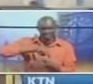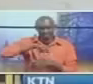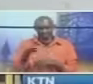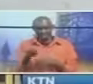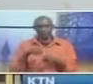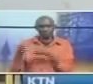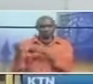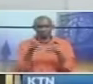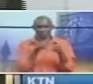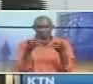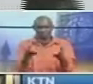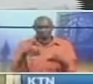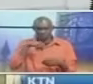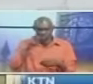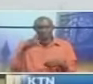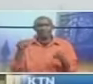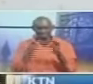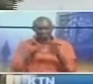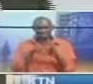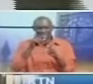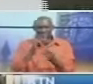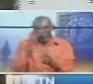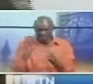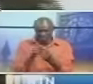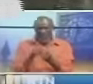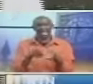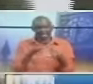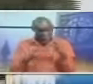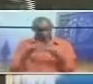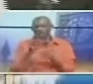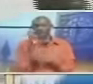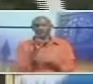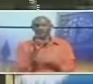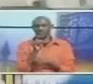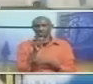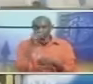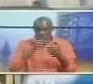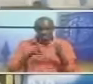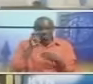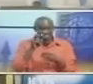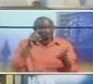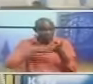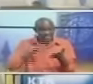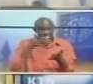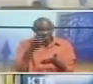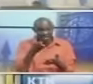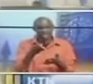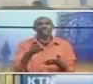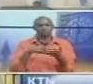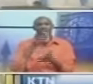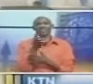we are making. So they are particular about those specific activities. Once they see a mistake, it's